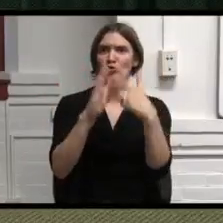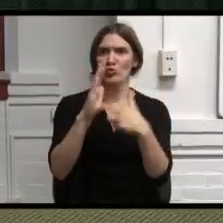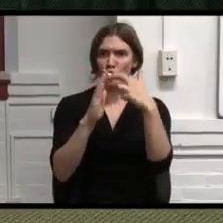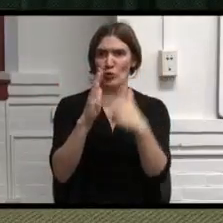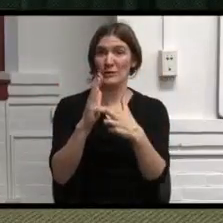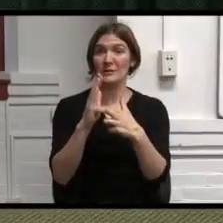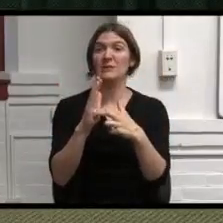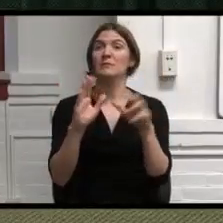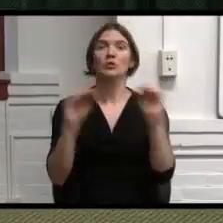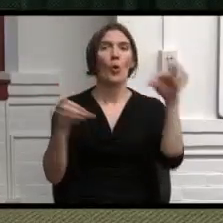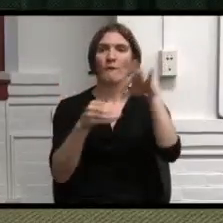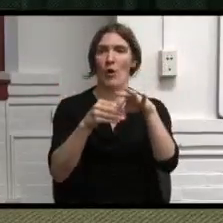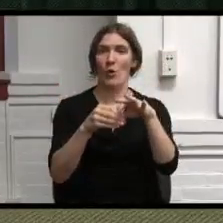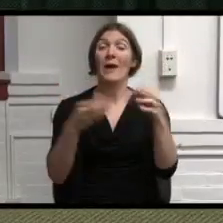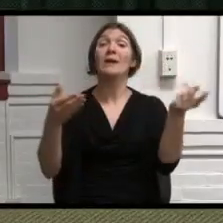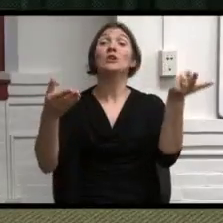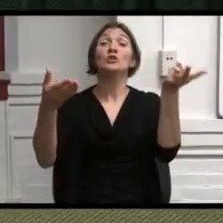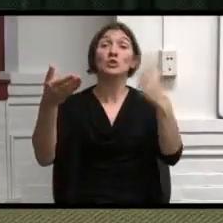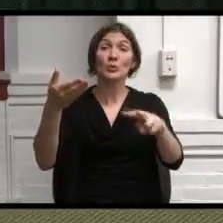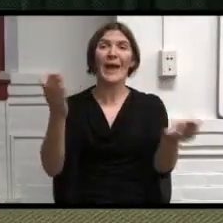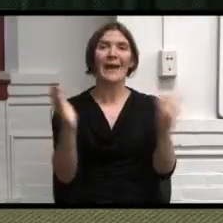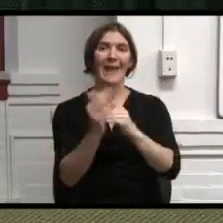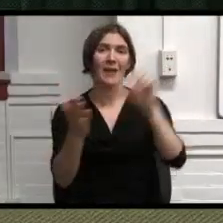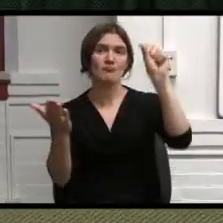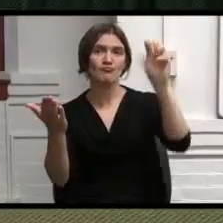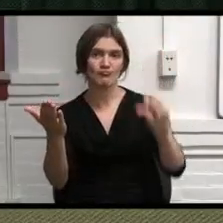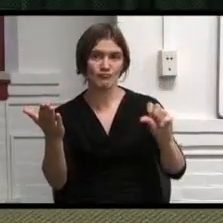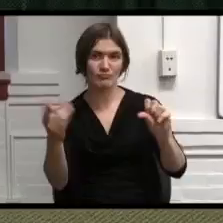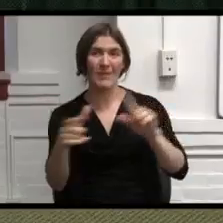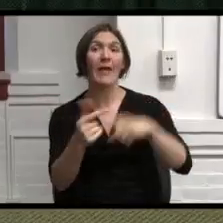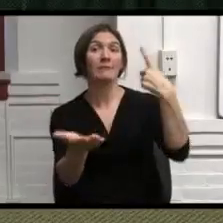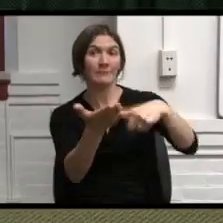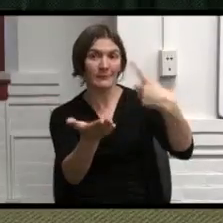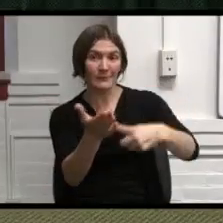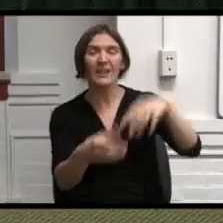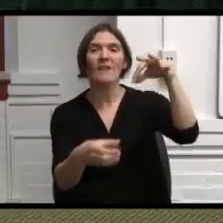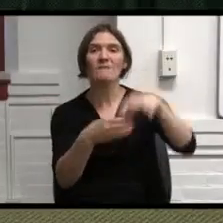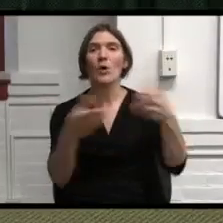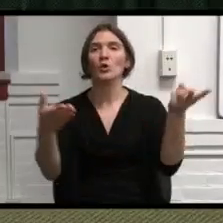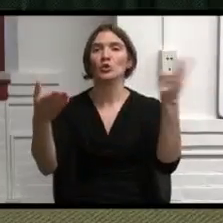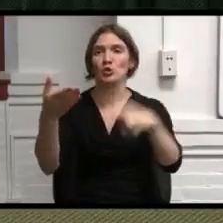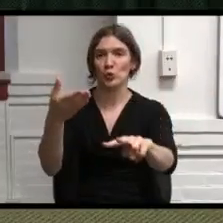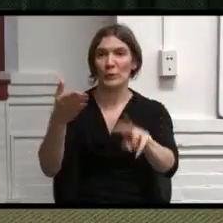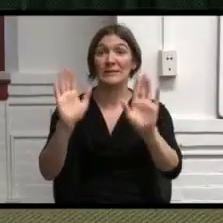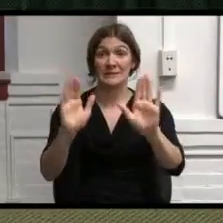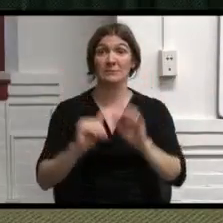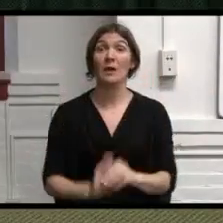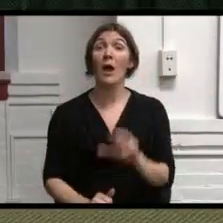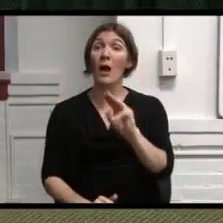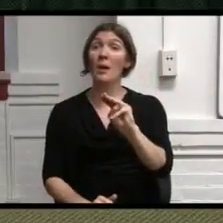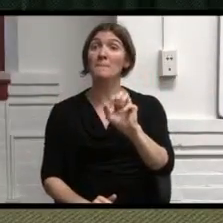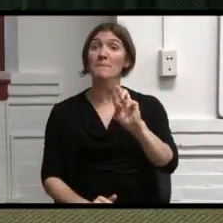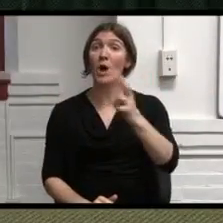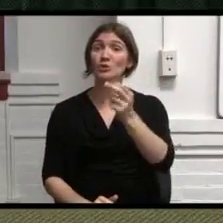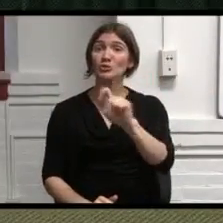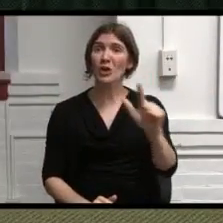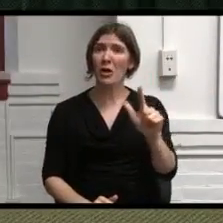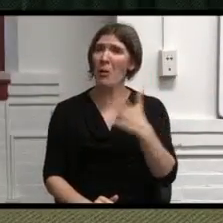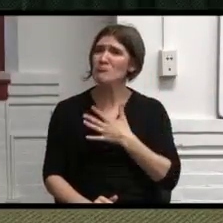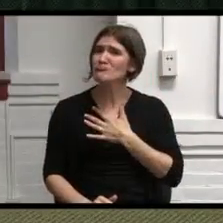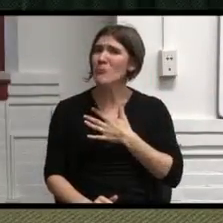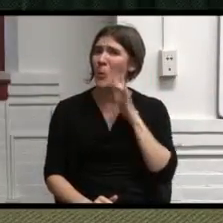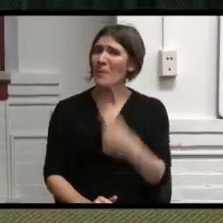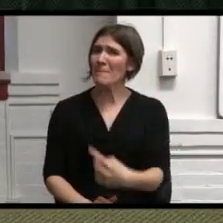and in 2 weeks, we'll do the second reading, have a public hearing, and then vote. Well, Marshall, we'll miss